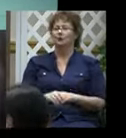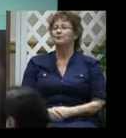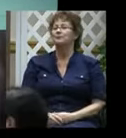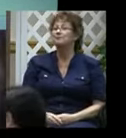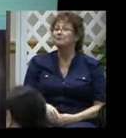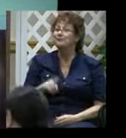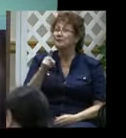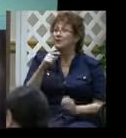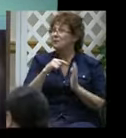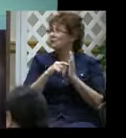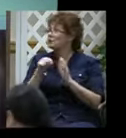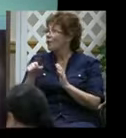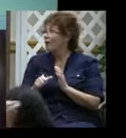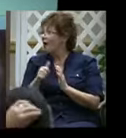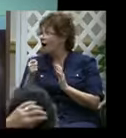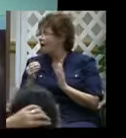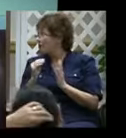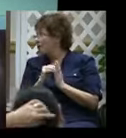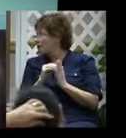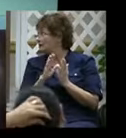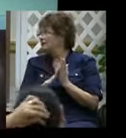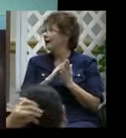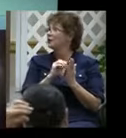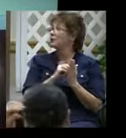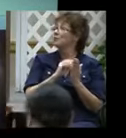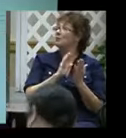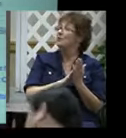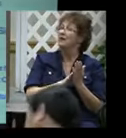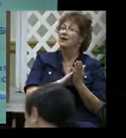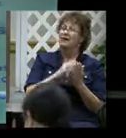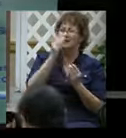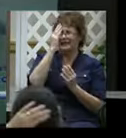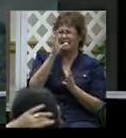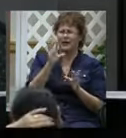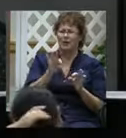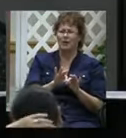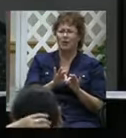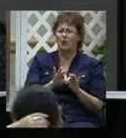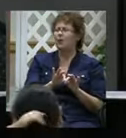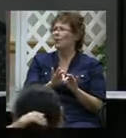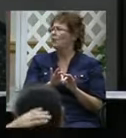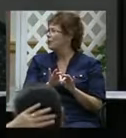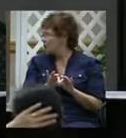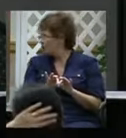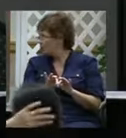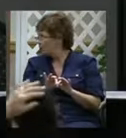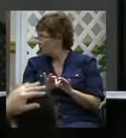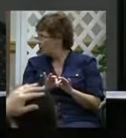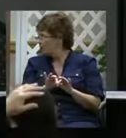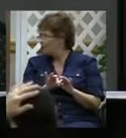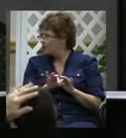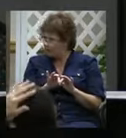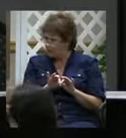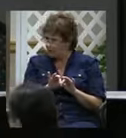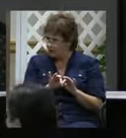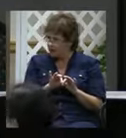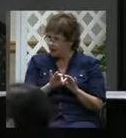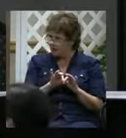go over a couple other documents. I wanted to mention something that's very important. It's the apostille, which is a document that